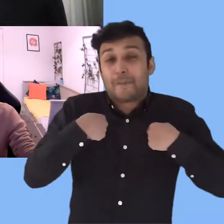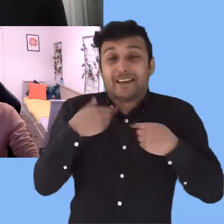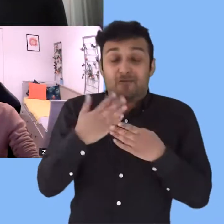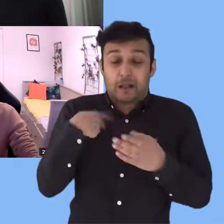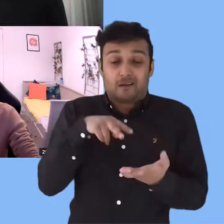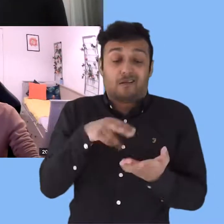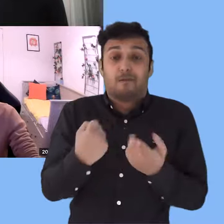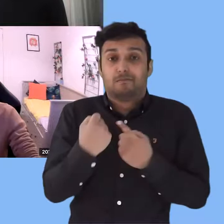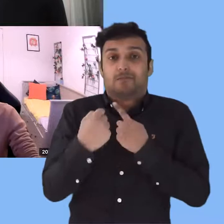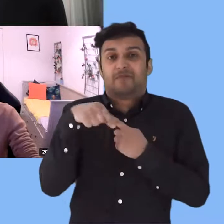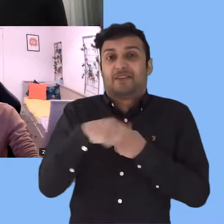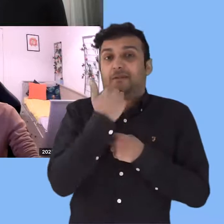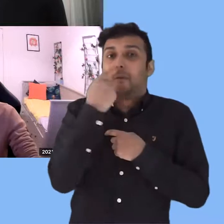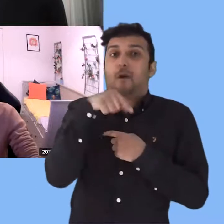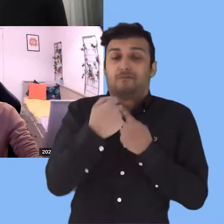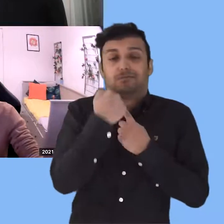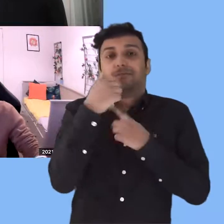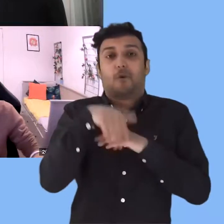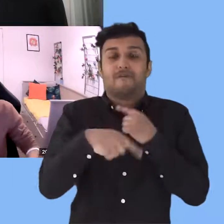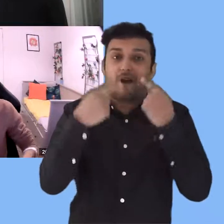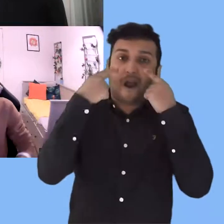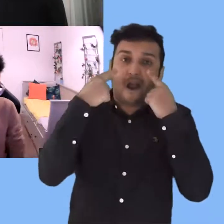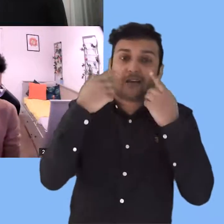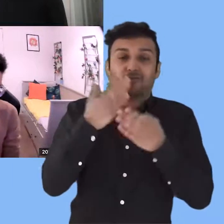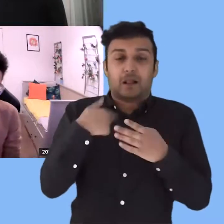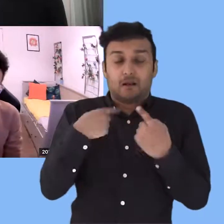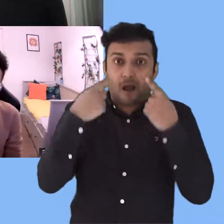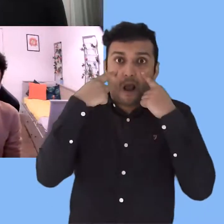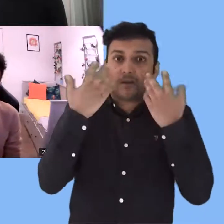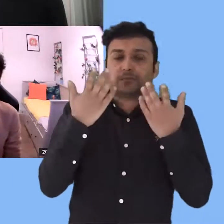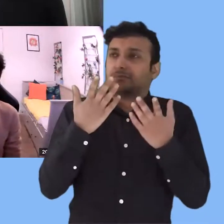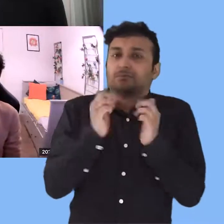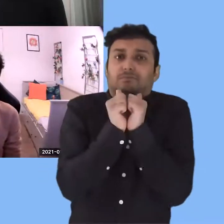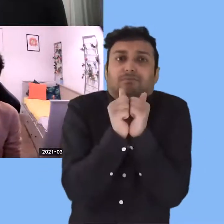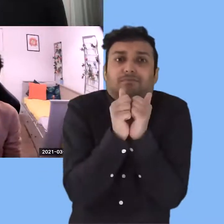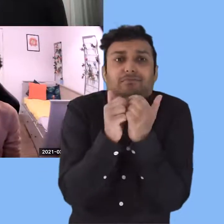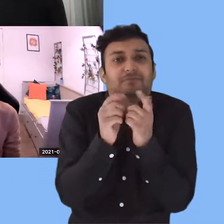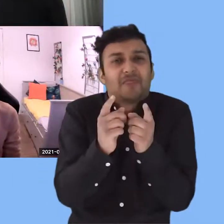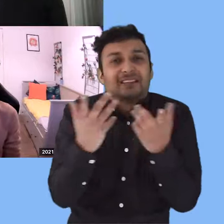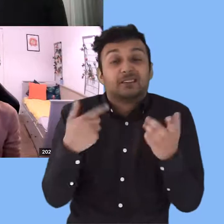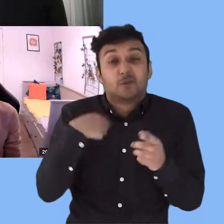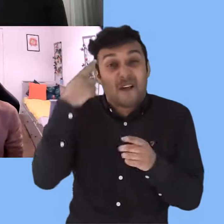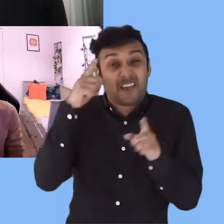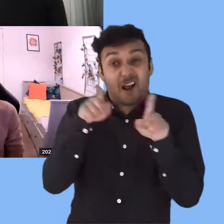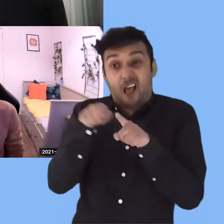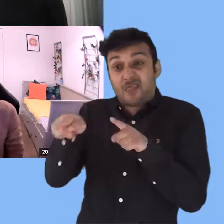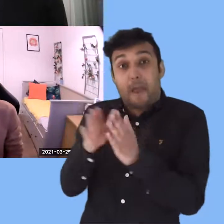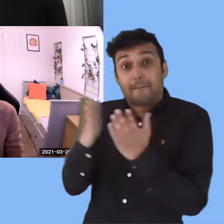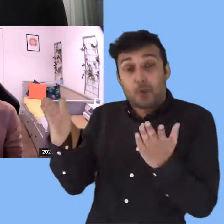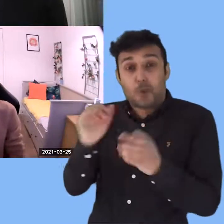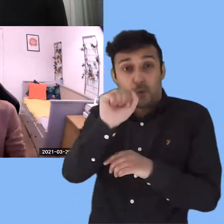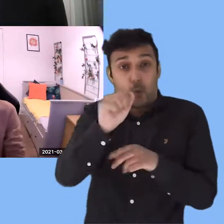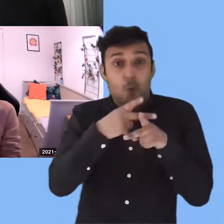having a book like this available in your nursery settings is so important, but also how are you going to have conversations